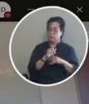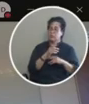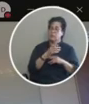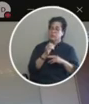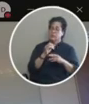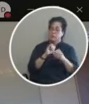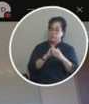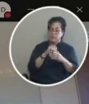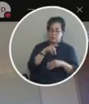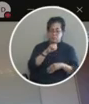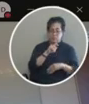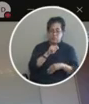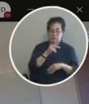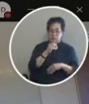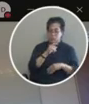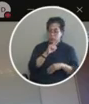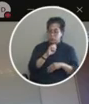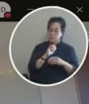priorities identified in the strategic plan.